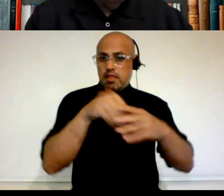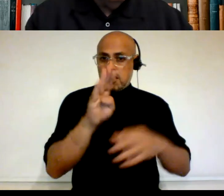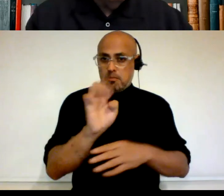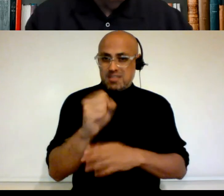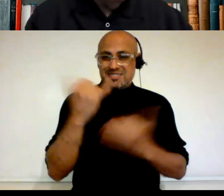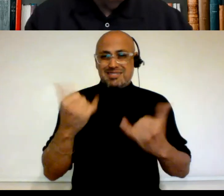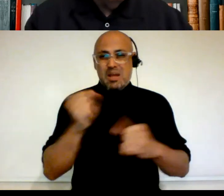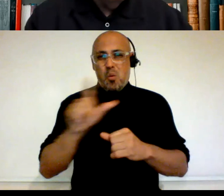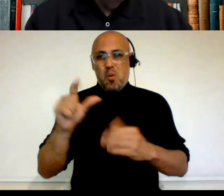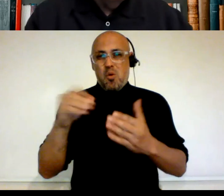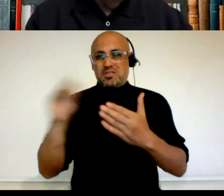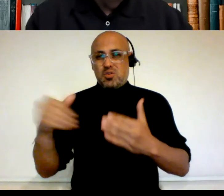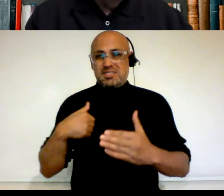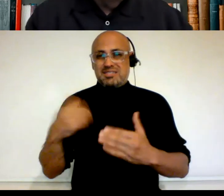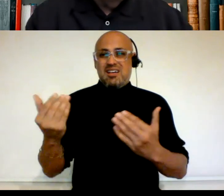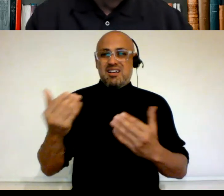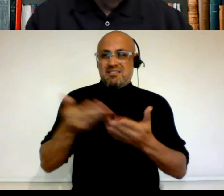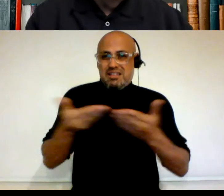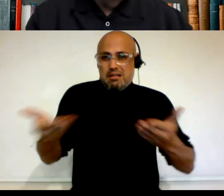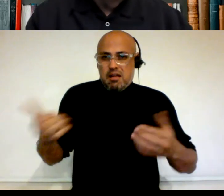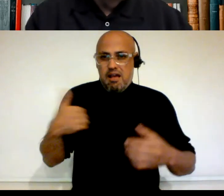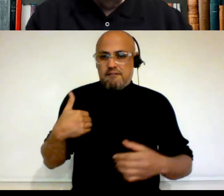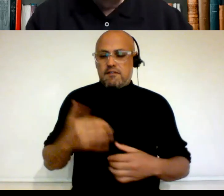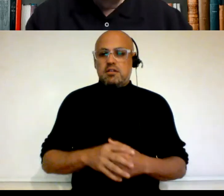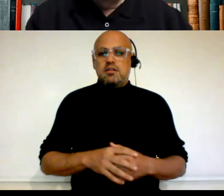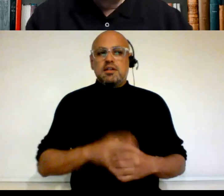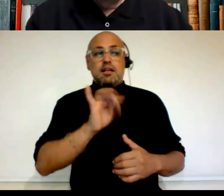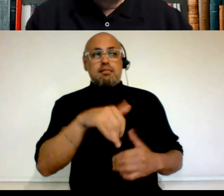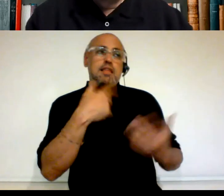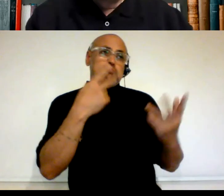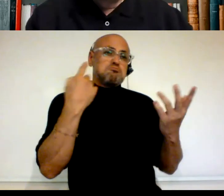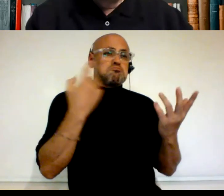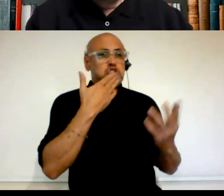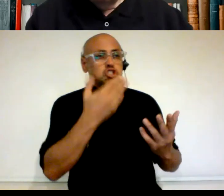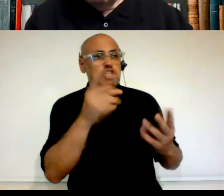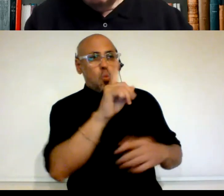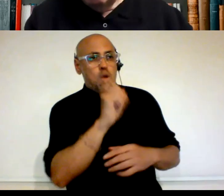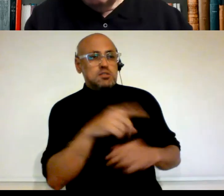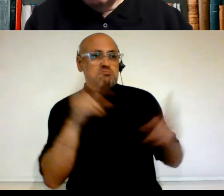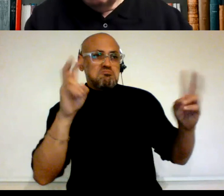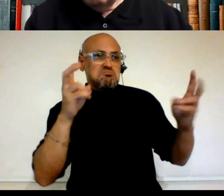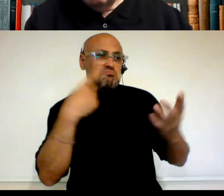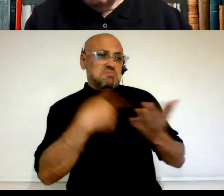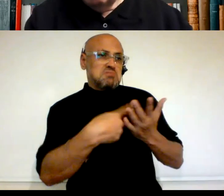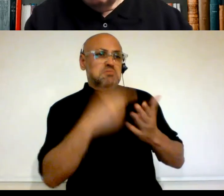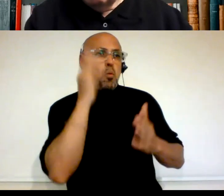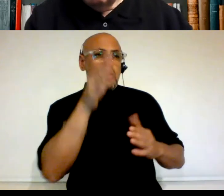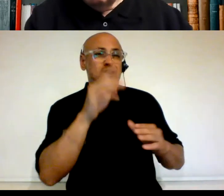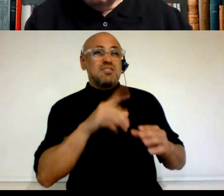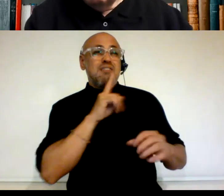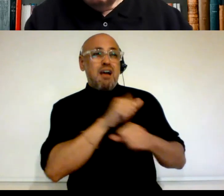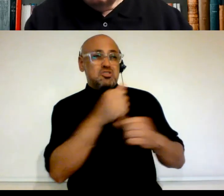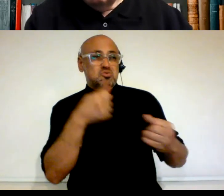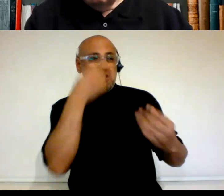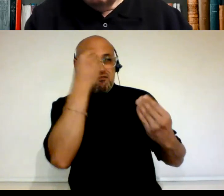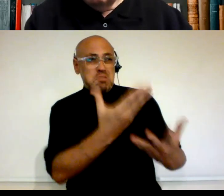That's a good question. That's actually a topic of discussion. At this time, I can't provide I want to give factual information, but that is something that